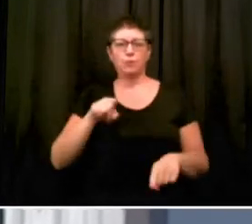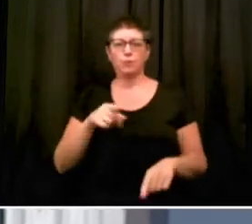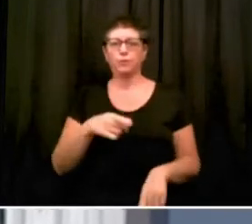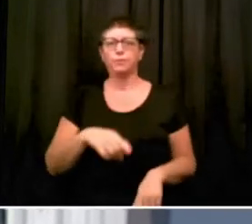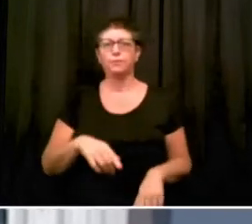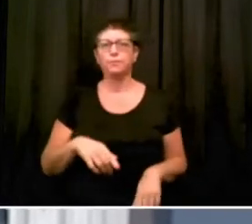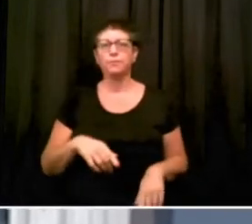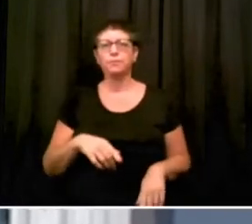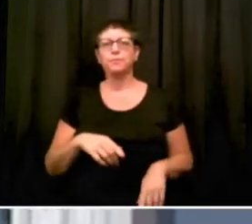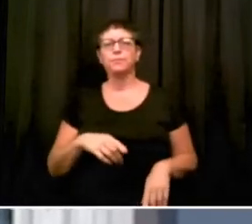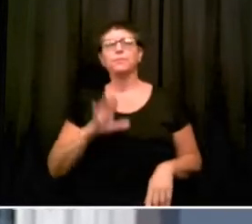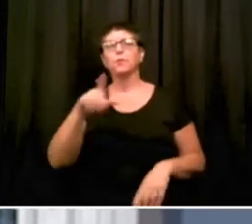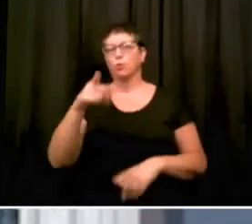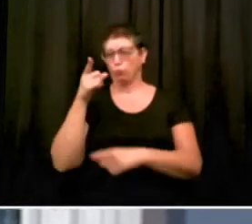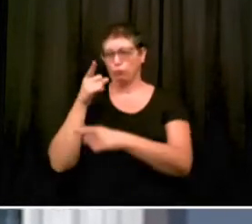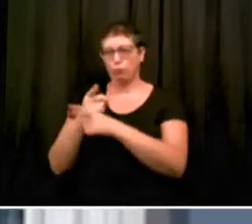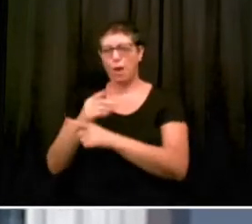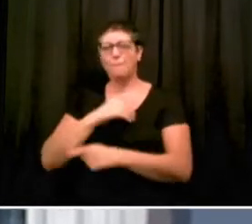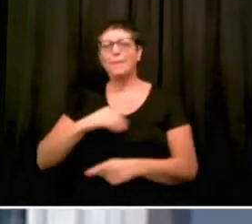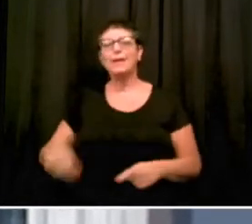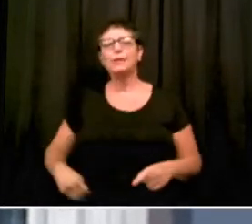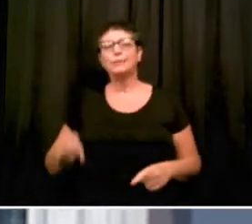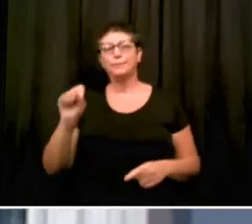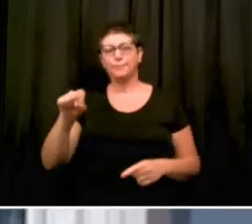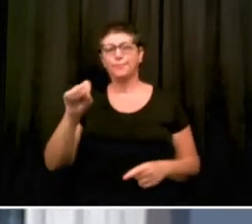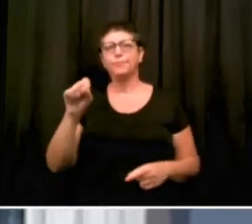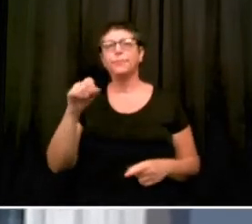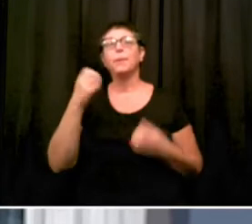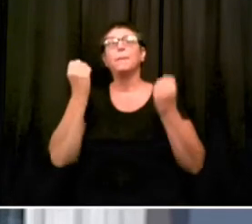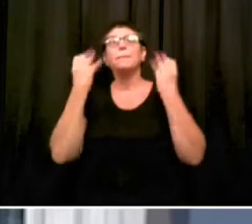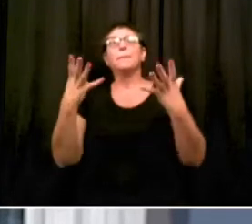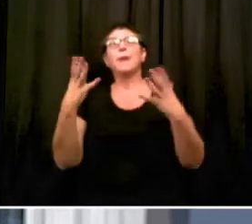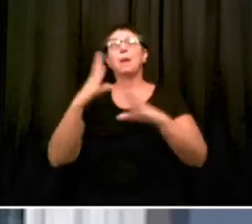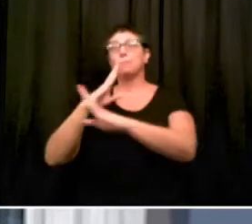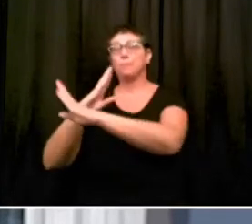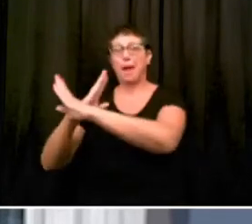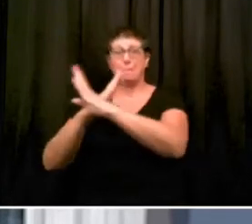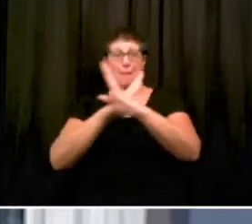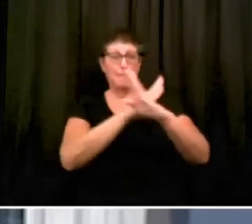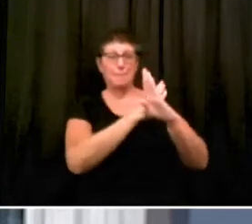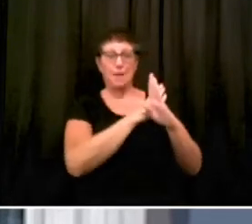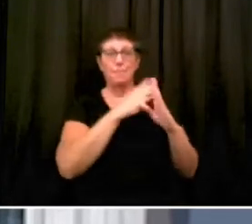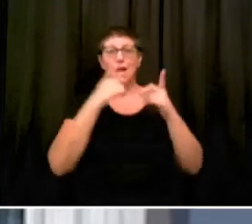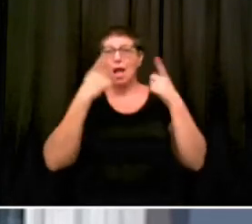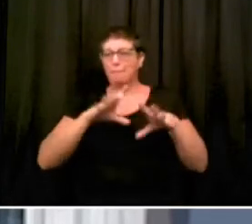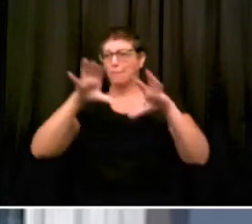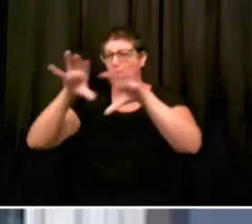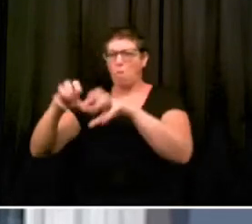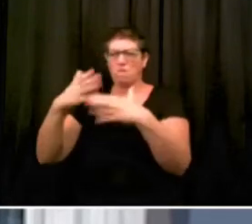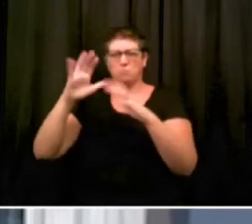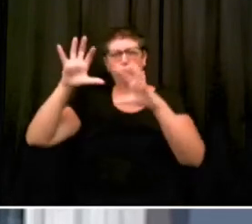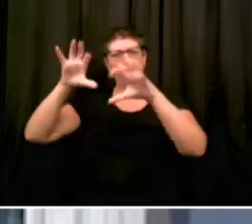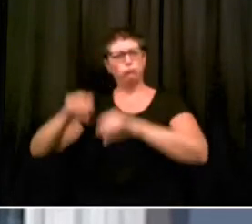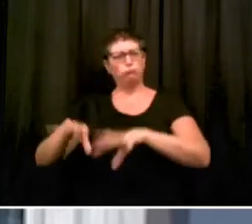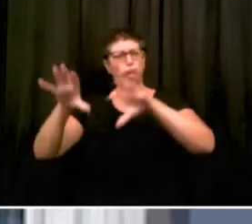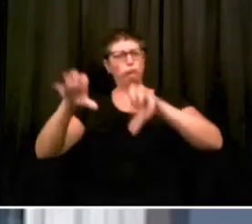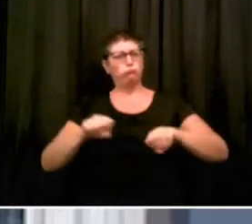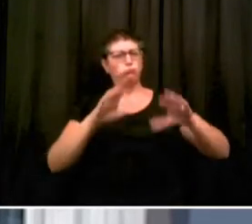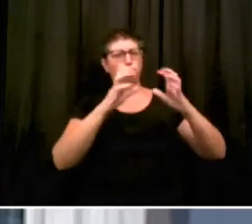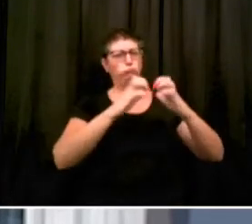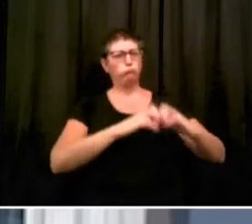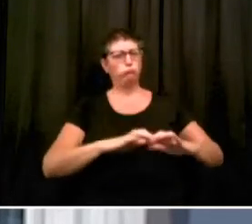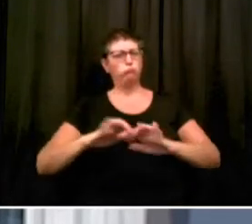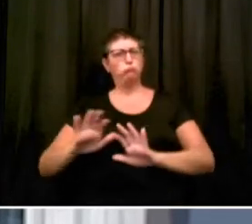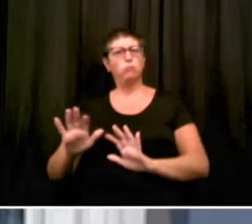peeled back some of the barricades or restrictions and then had to put them back into place because of either protests